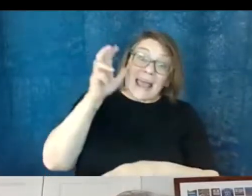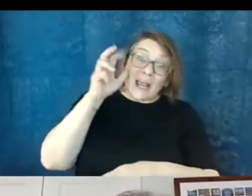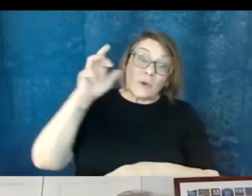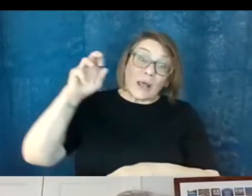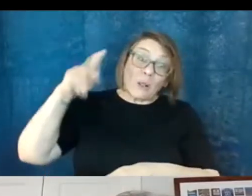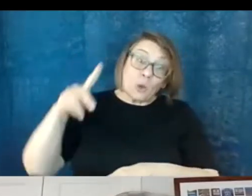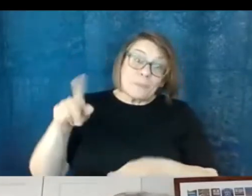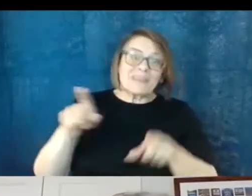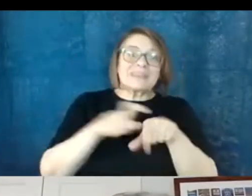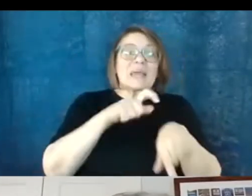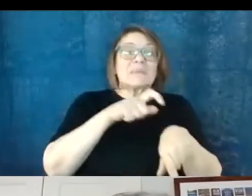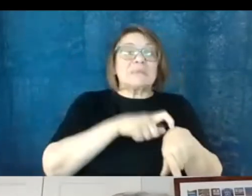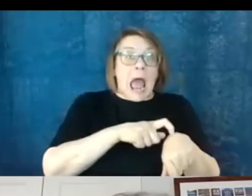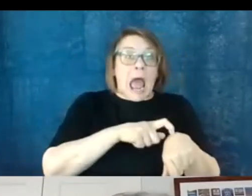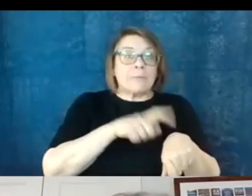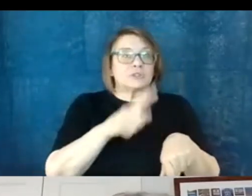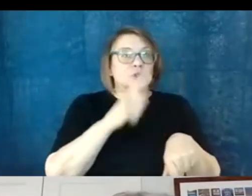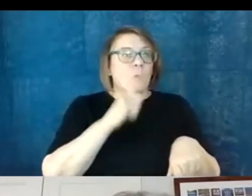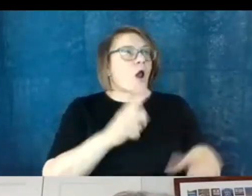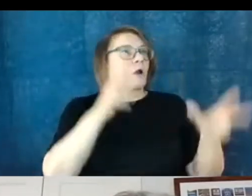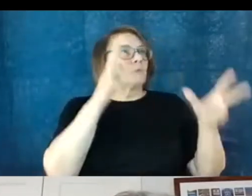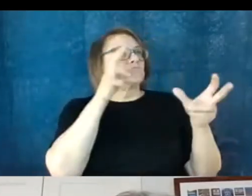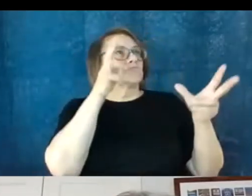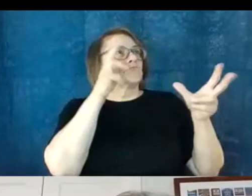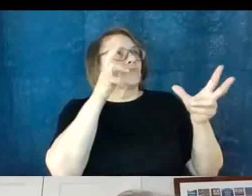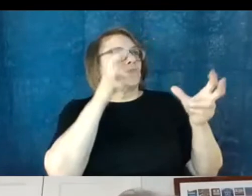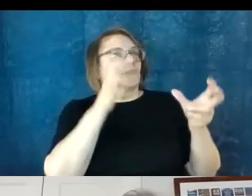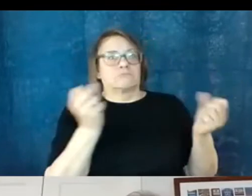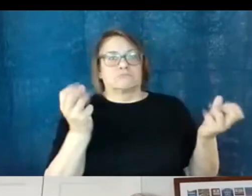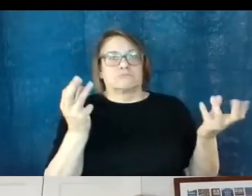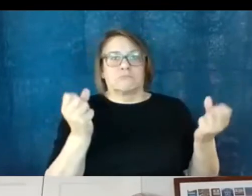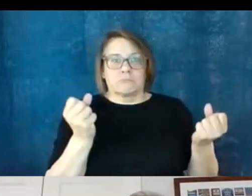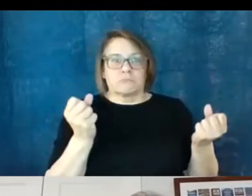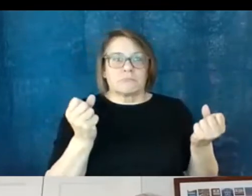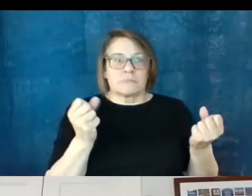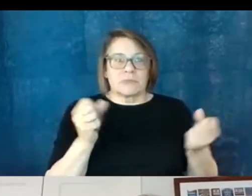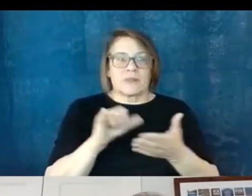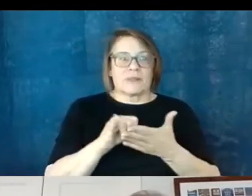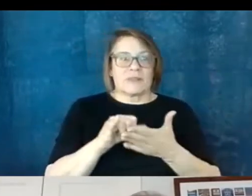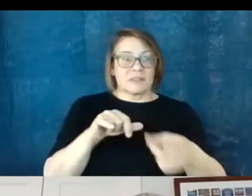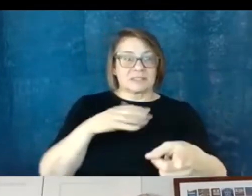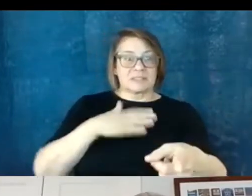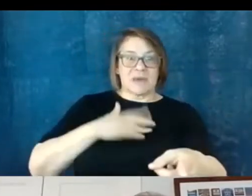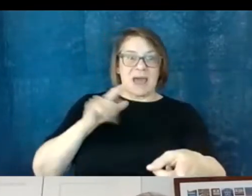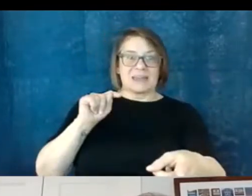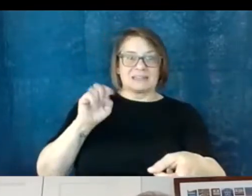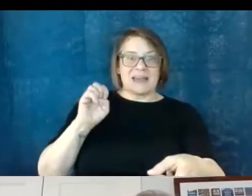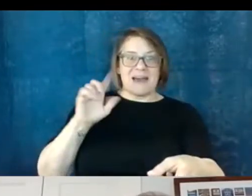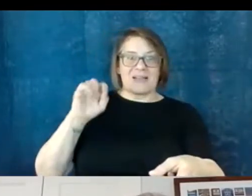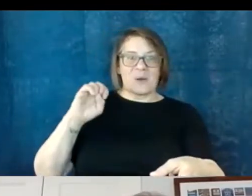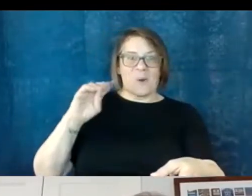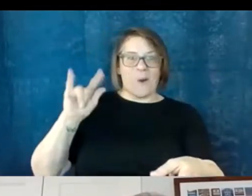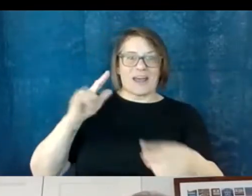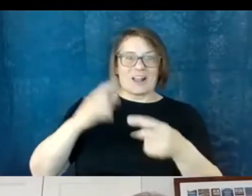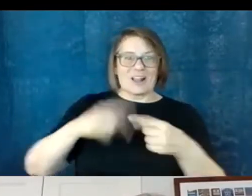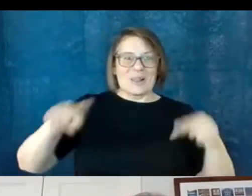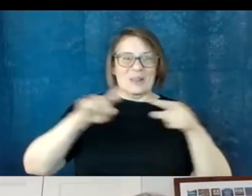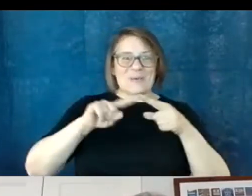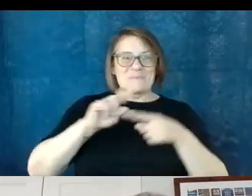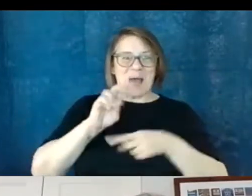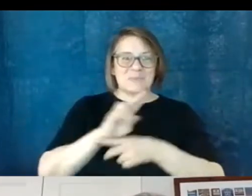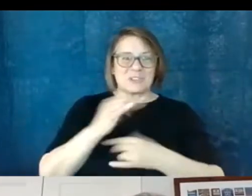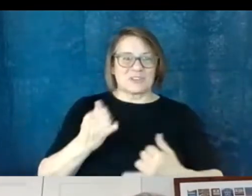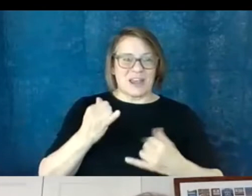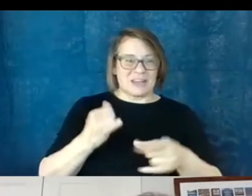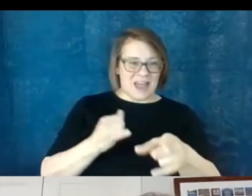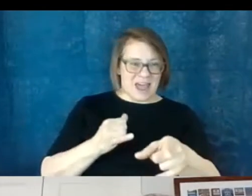time as you are getting ASL receptively. This is my telecoil loop that I'm listening through right now at the same time as I'm watching